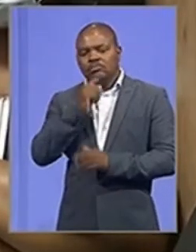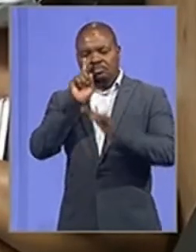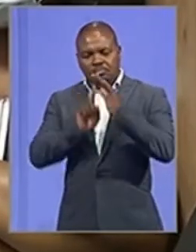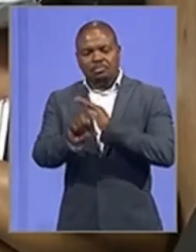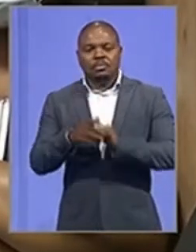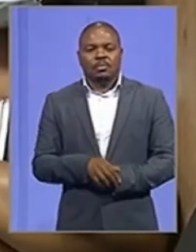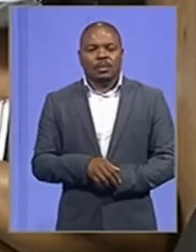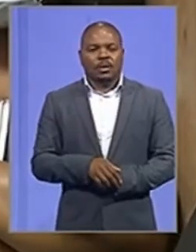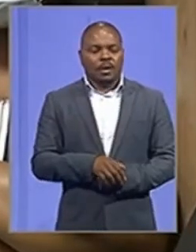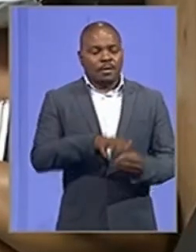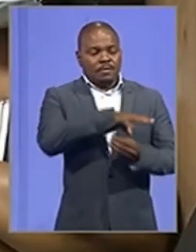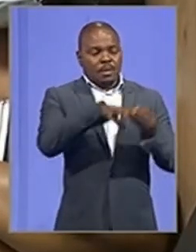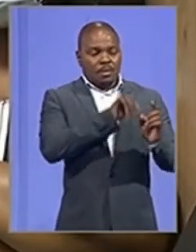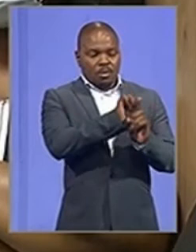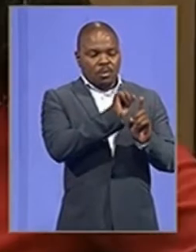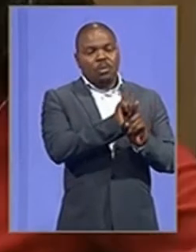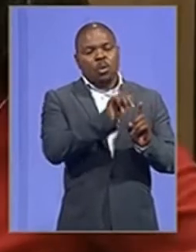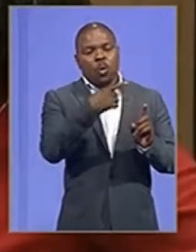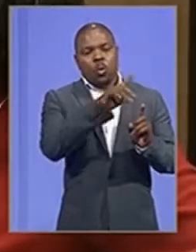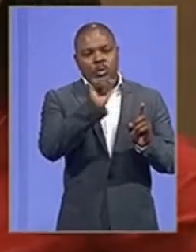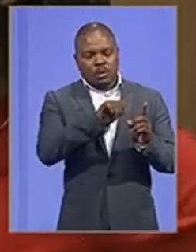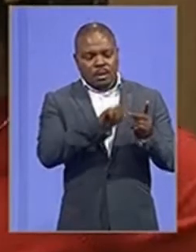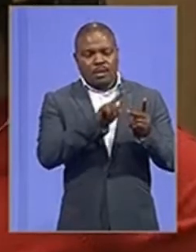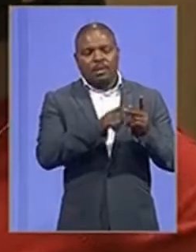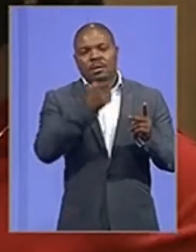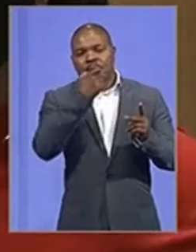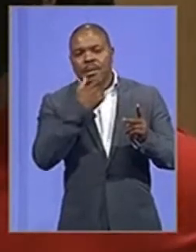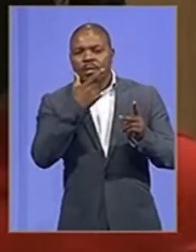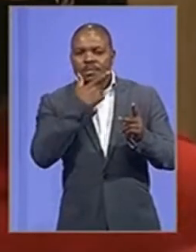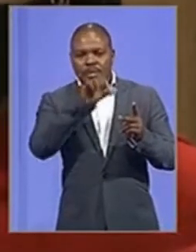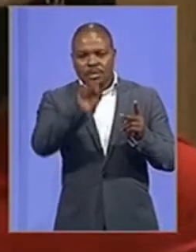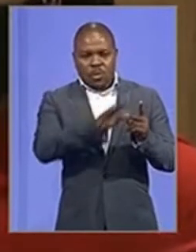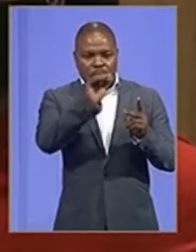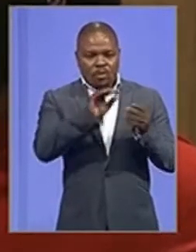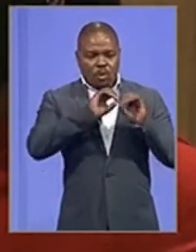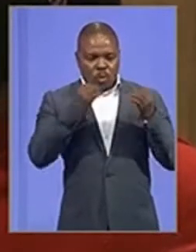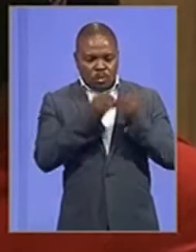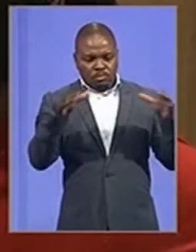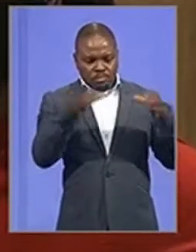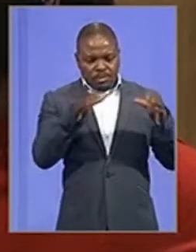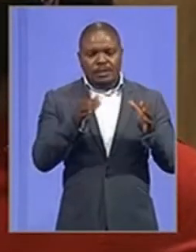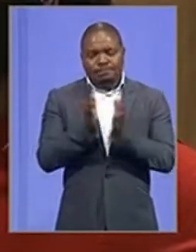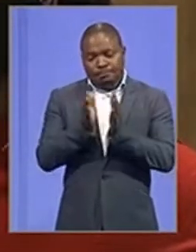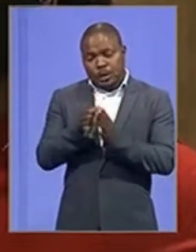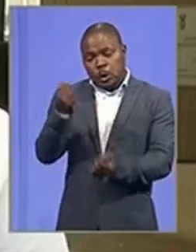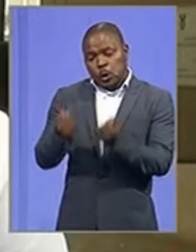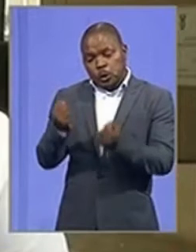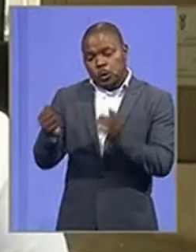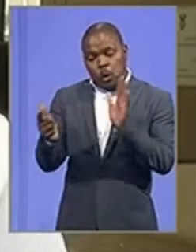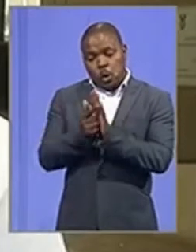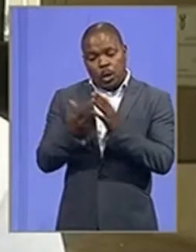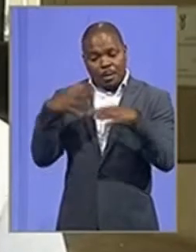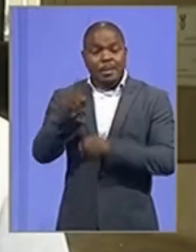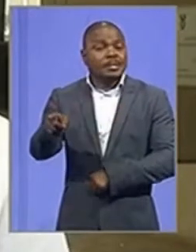la ga Siphamandla Khoza le ditokololo tsa Gay and Lesbian of South Africa ba tlhotse ba ikuela go kgotlatshekelo gore molao o diragatswe. We